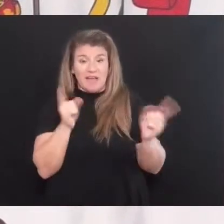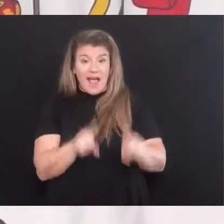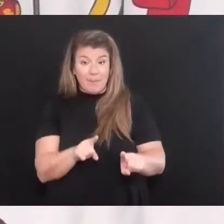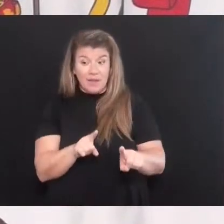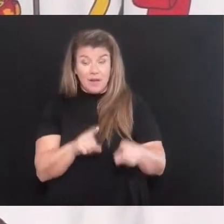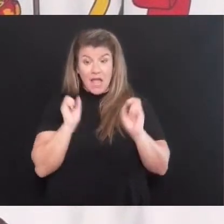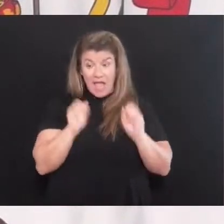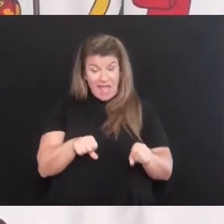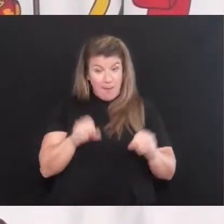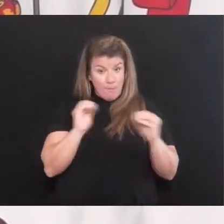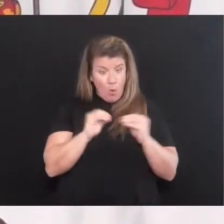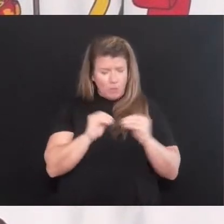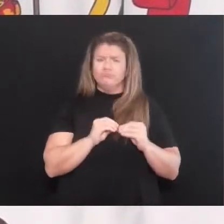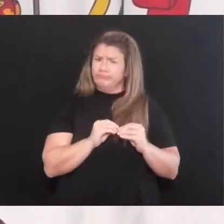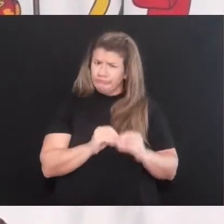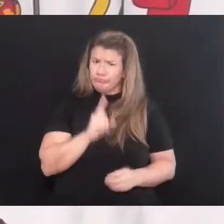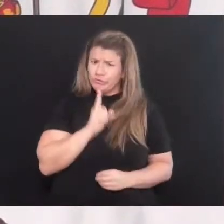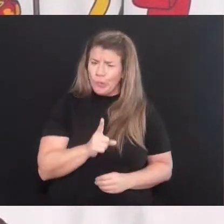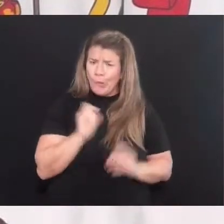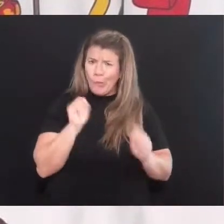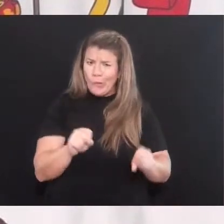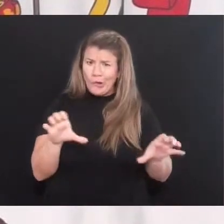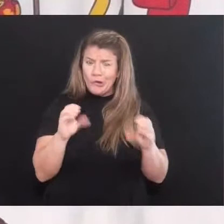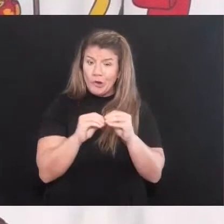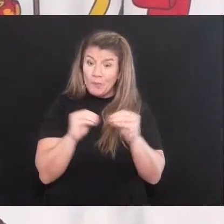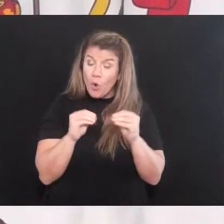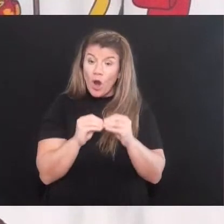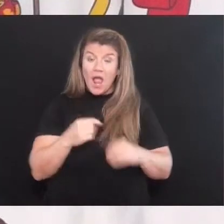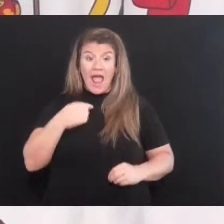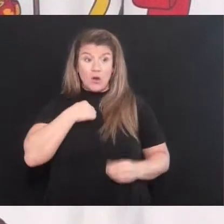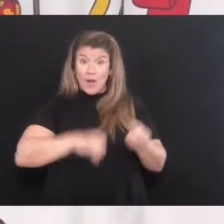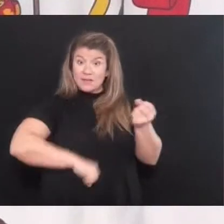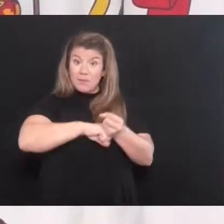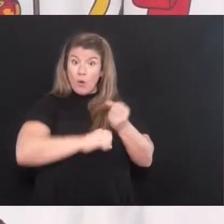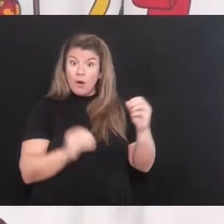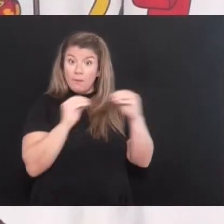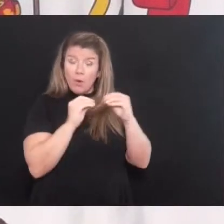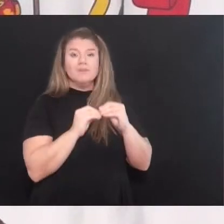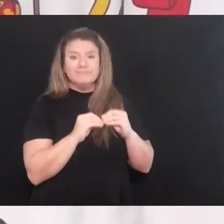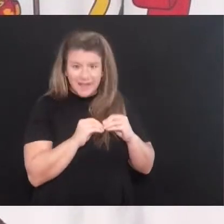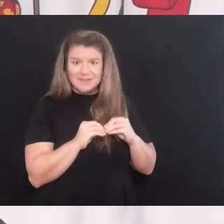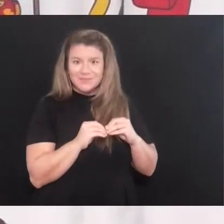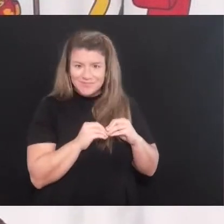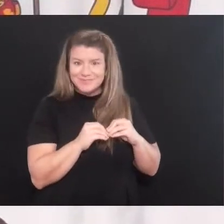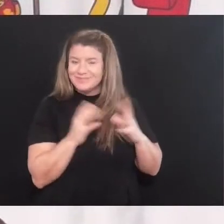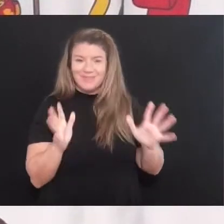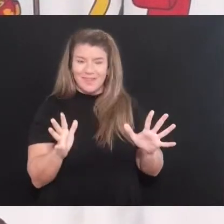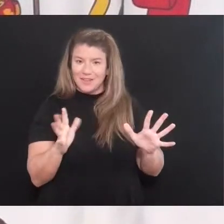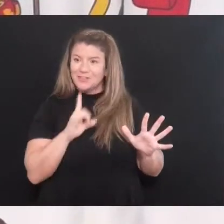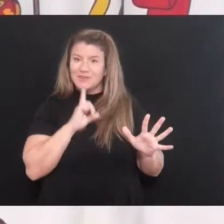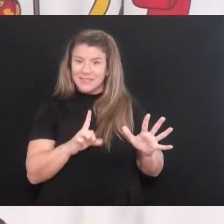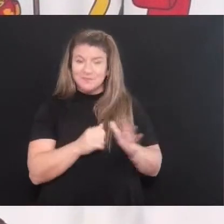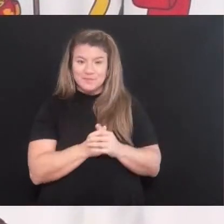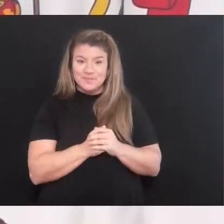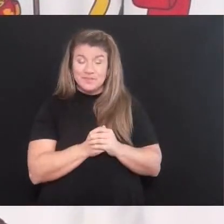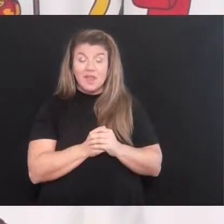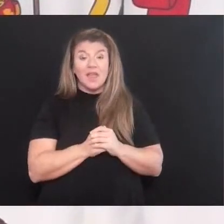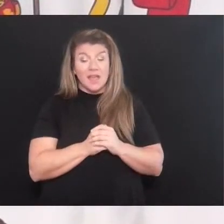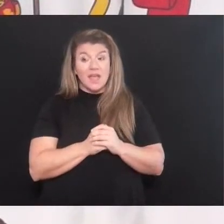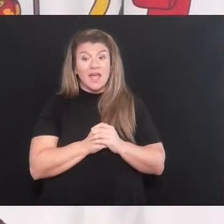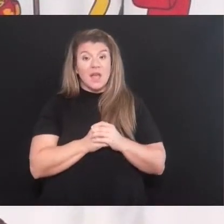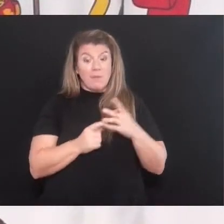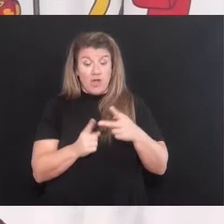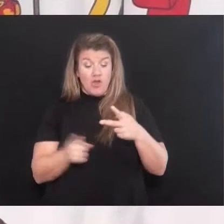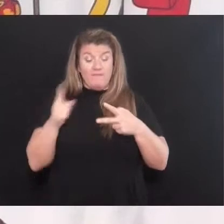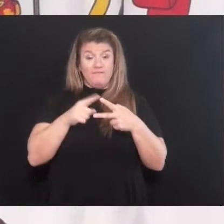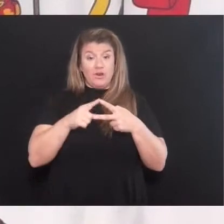Can we do more? Sure. Sure, we can do more. Would we be in favor of doing more? Sure. You know, there's no question about that. From the standpoint of the